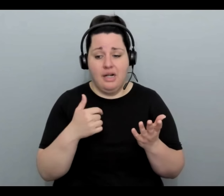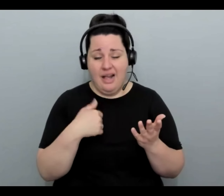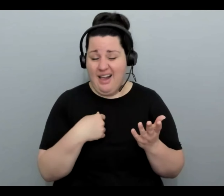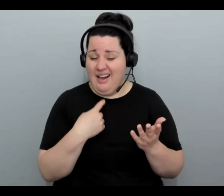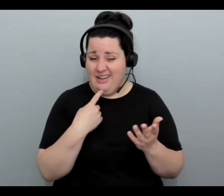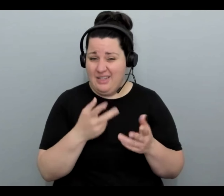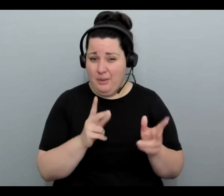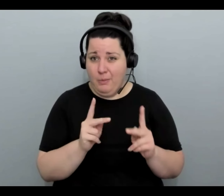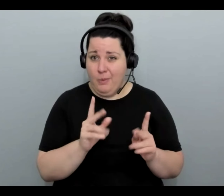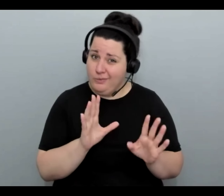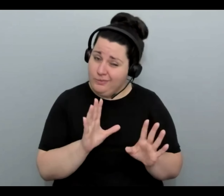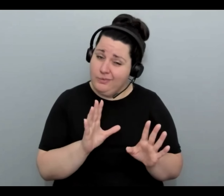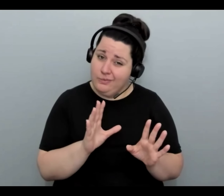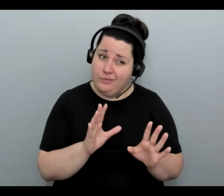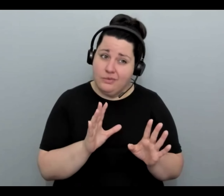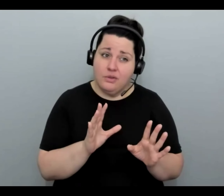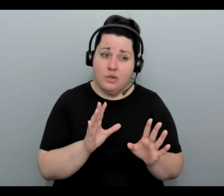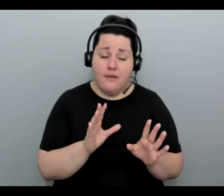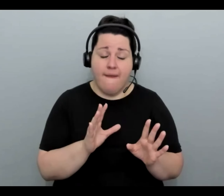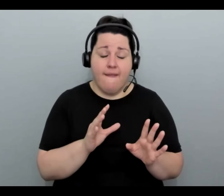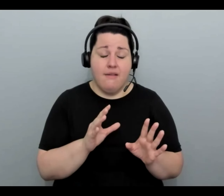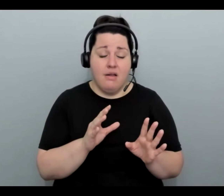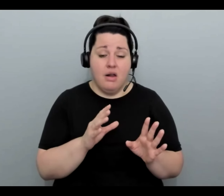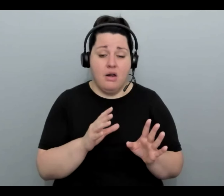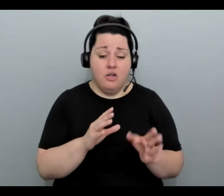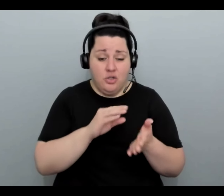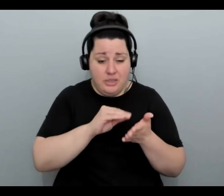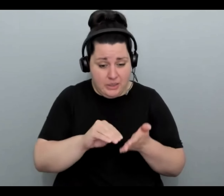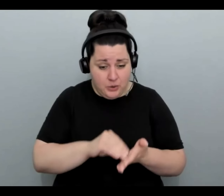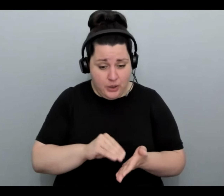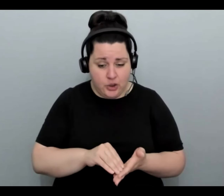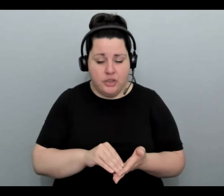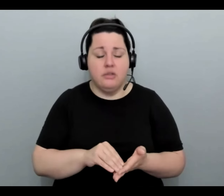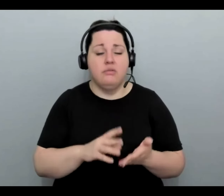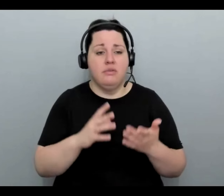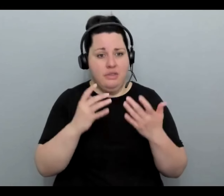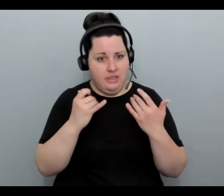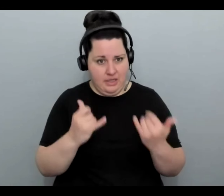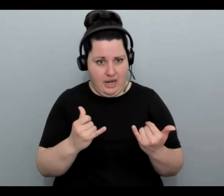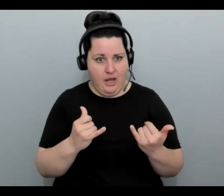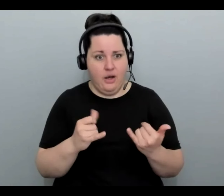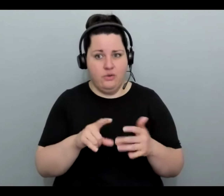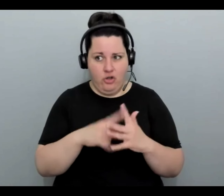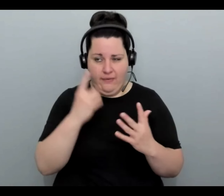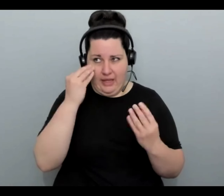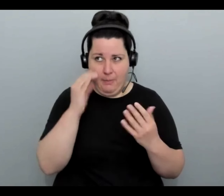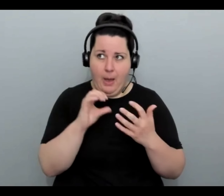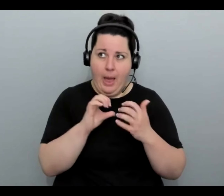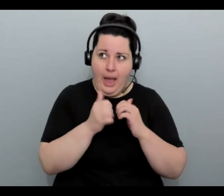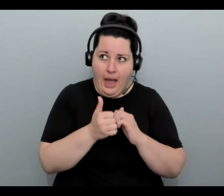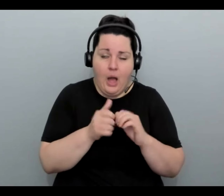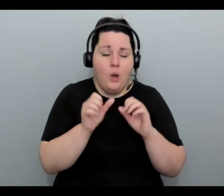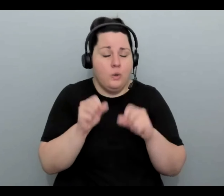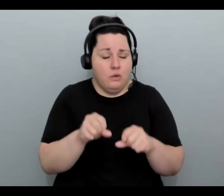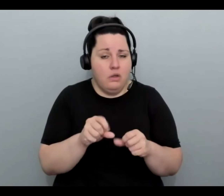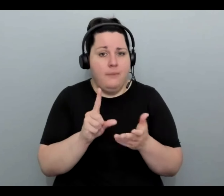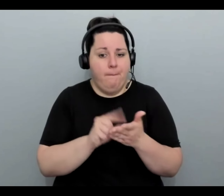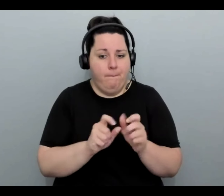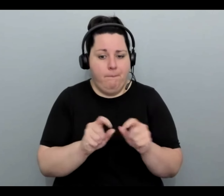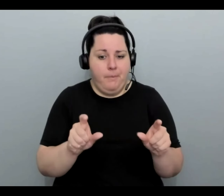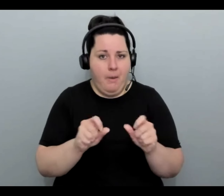is, while you're doing your dissertation, this is the time to start looking at ways that you can start publishing your